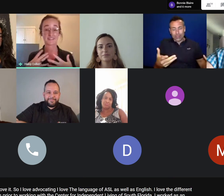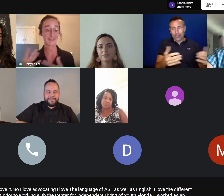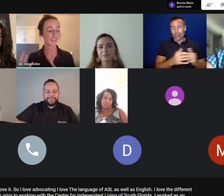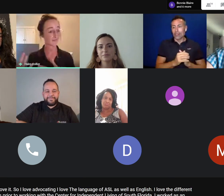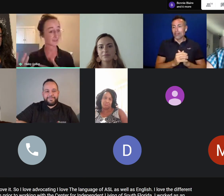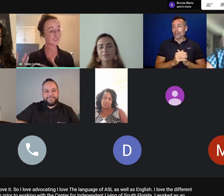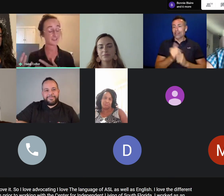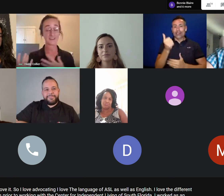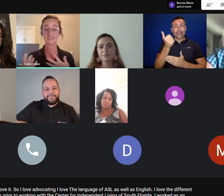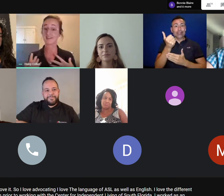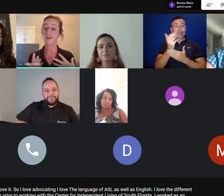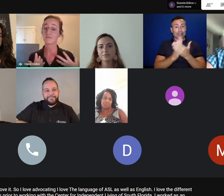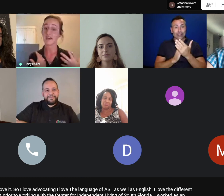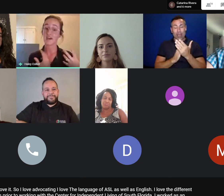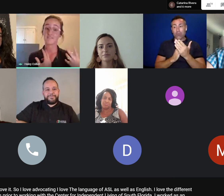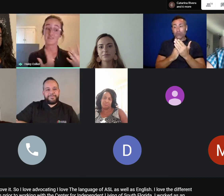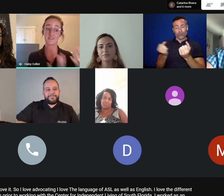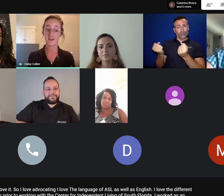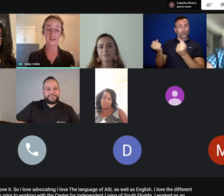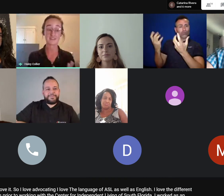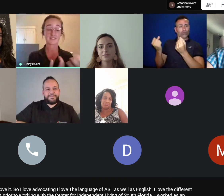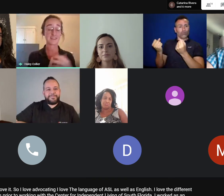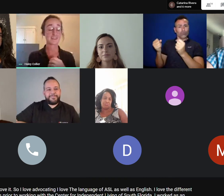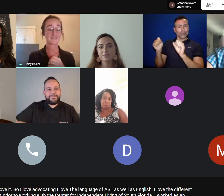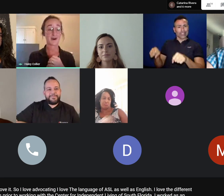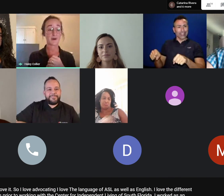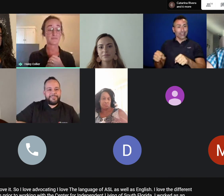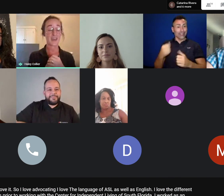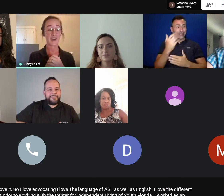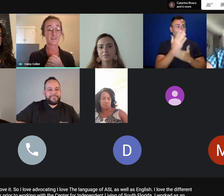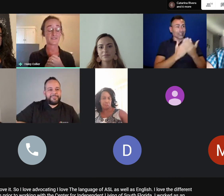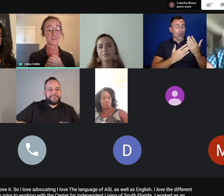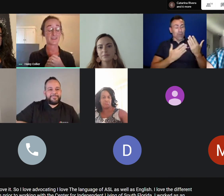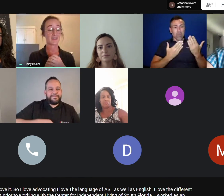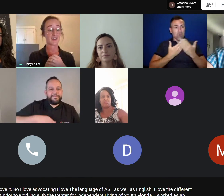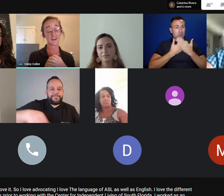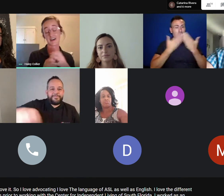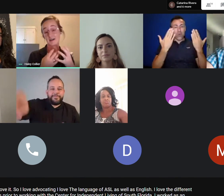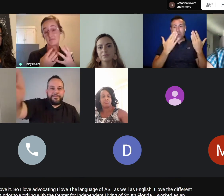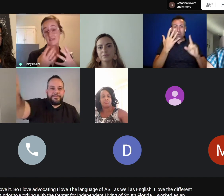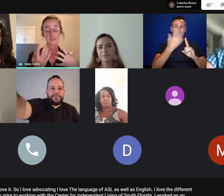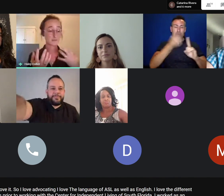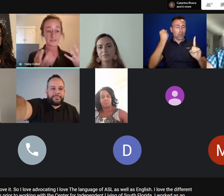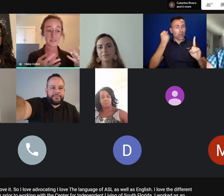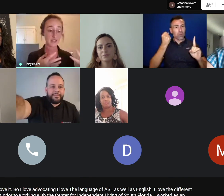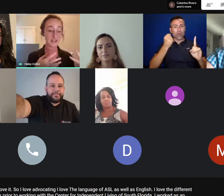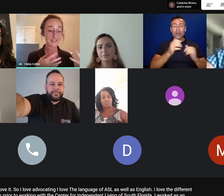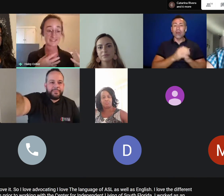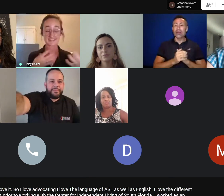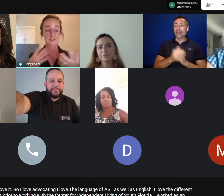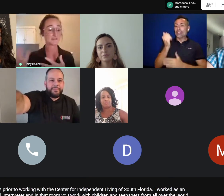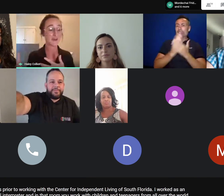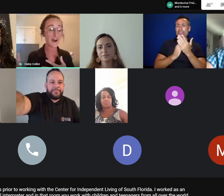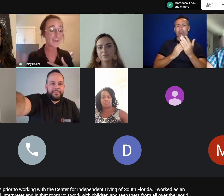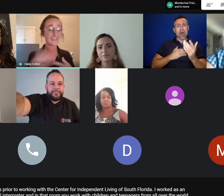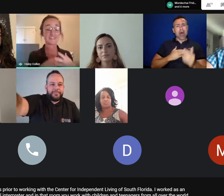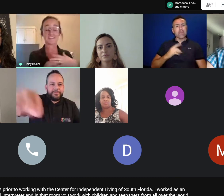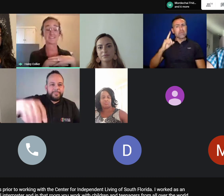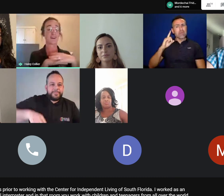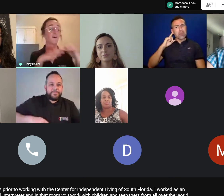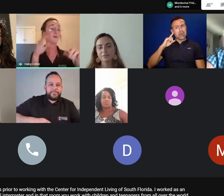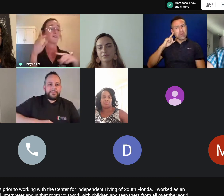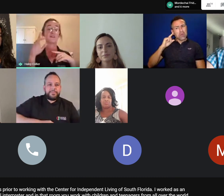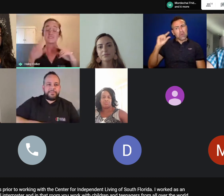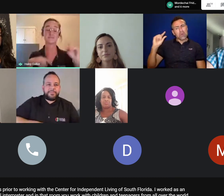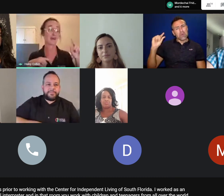access to sign language, some have not, some have a little bit of hearing, some do not.